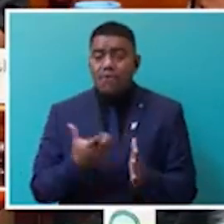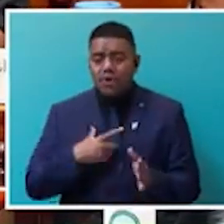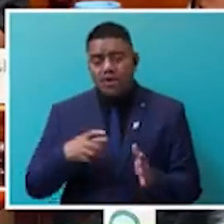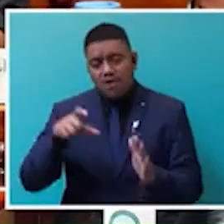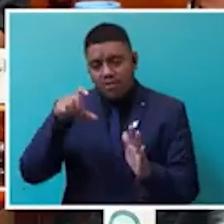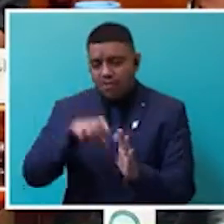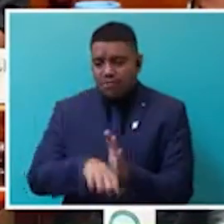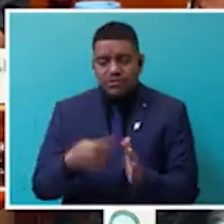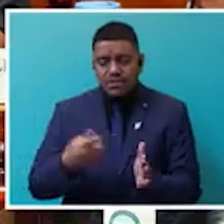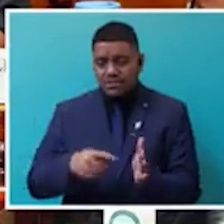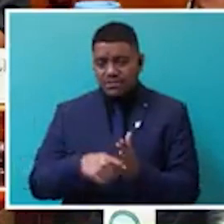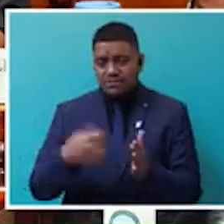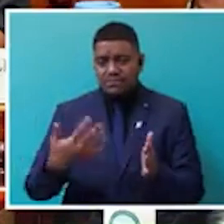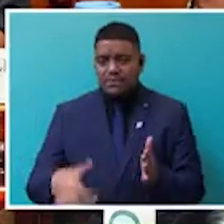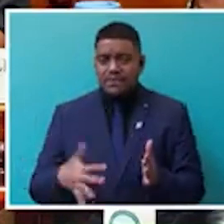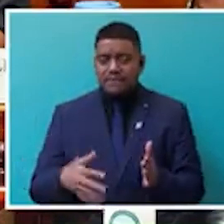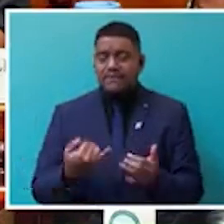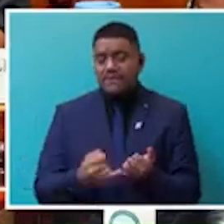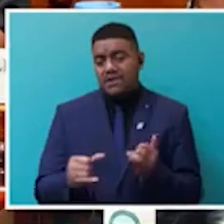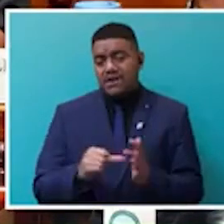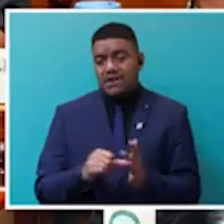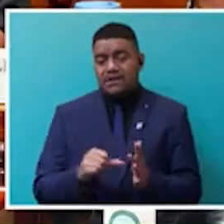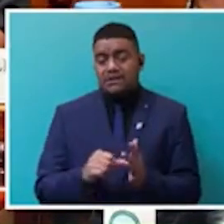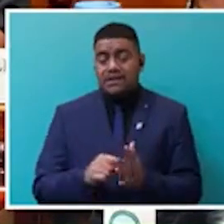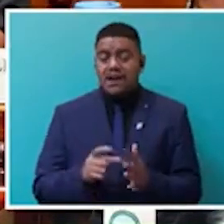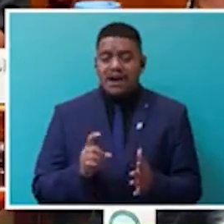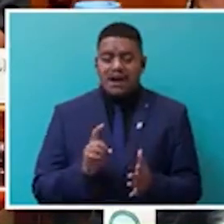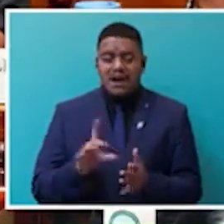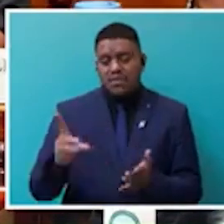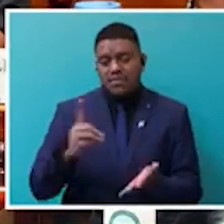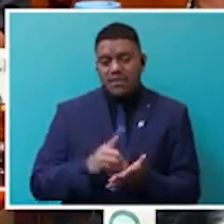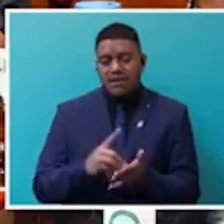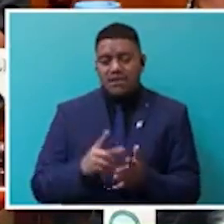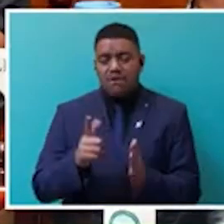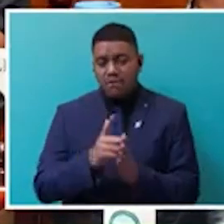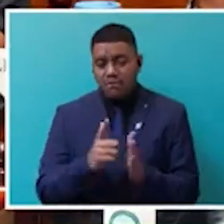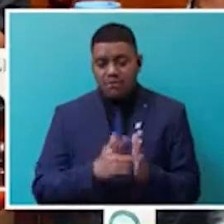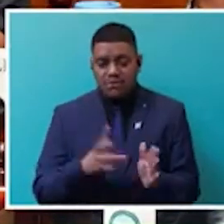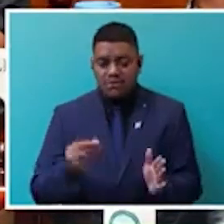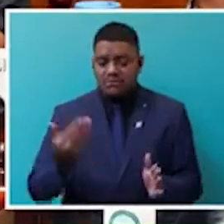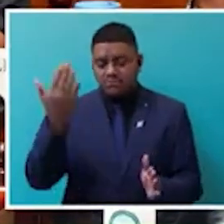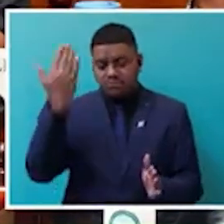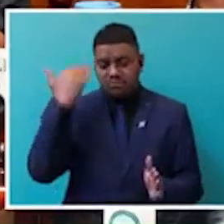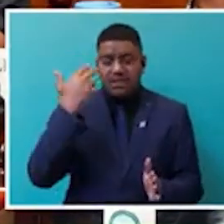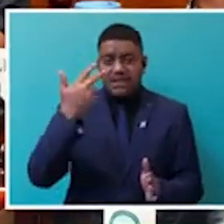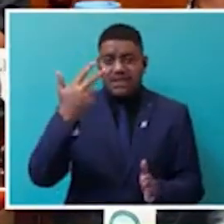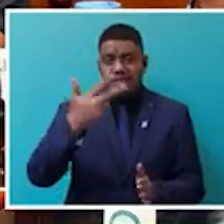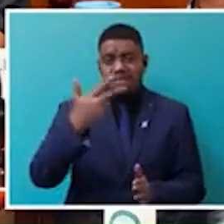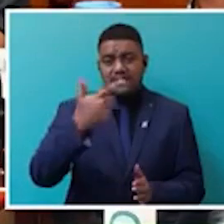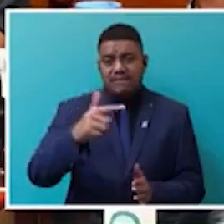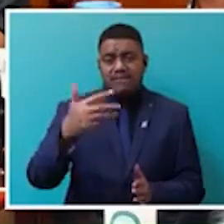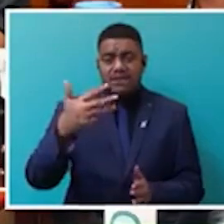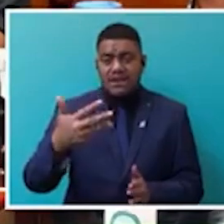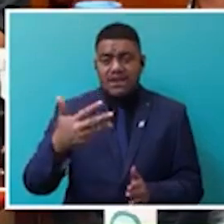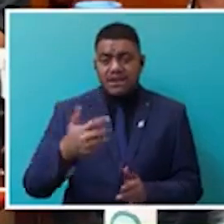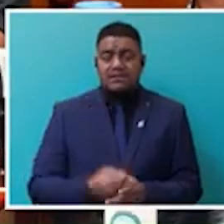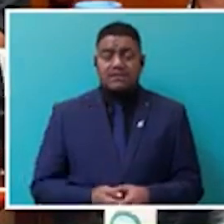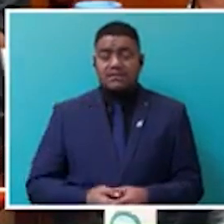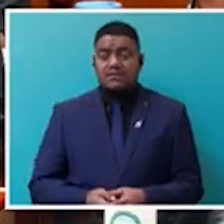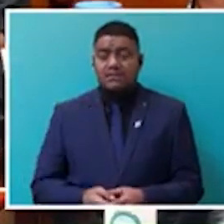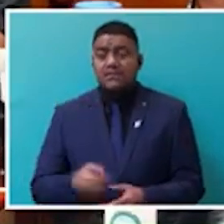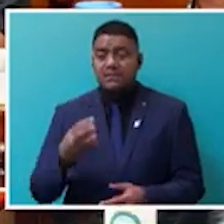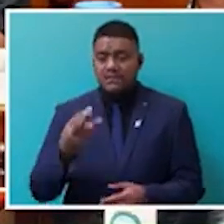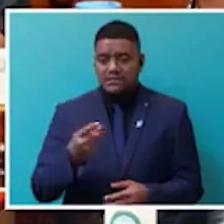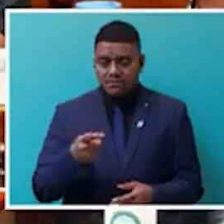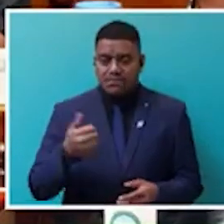complexity. It also noted outdated laws, with some dating back to 1879, and institutions operating in